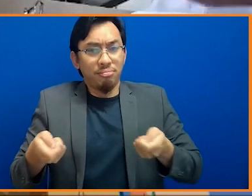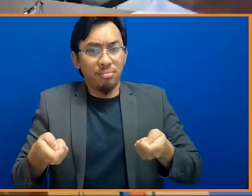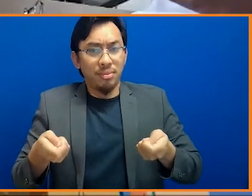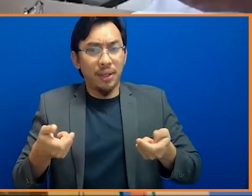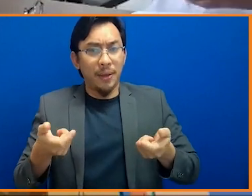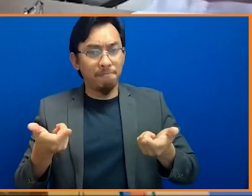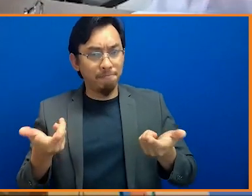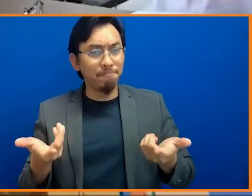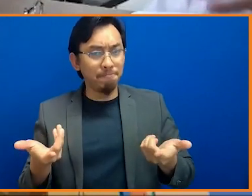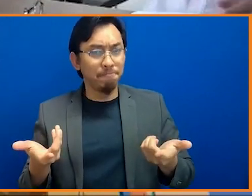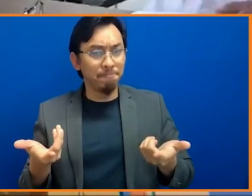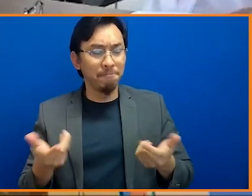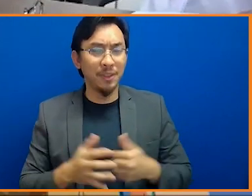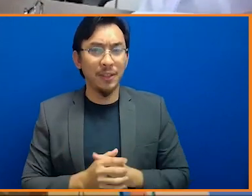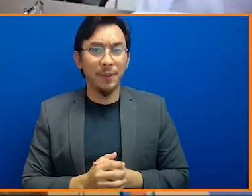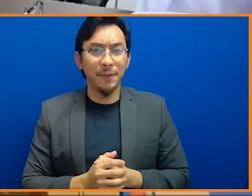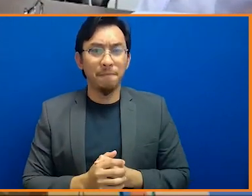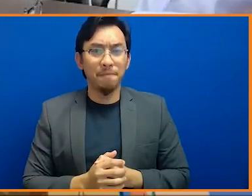to manage.